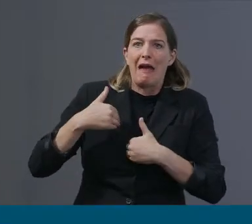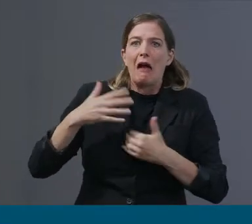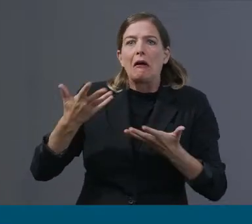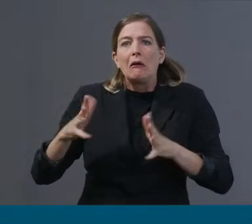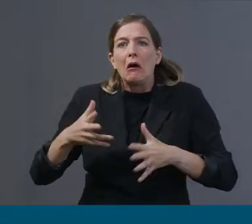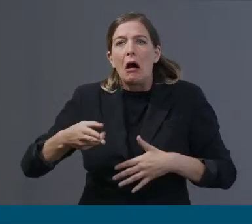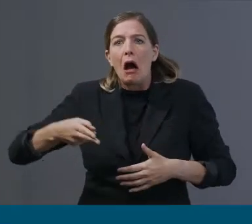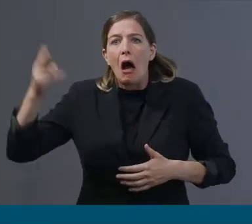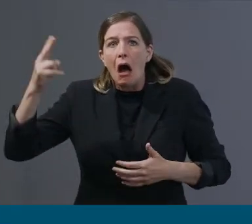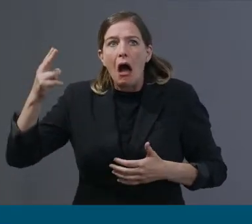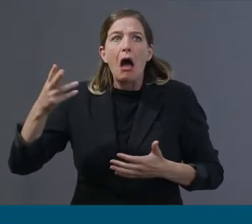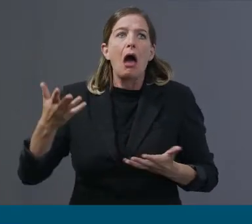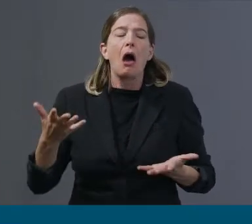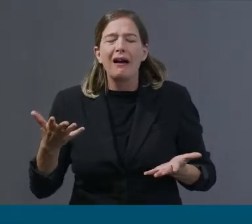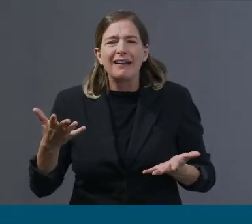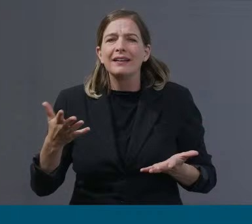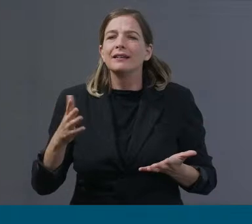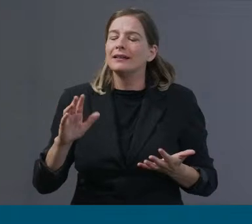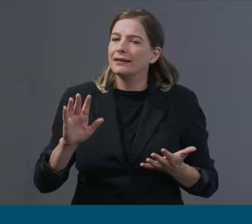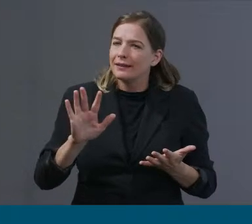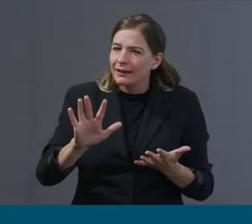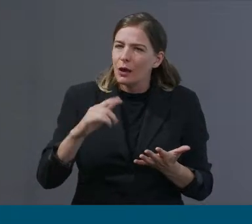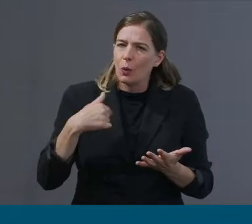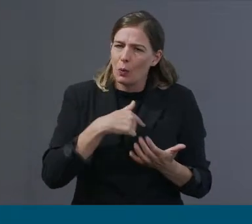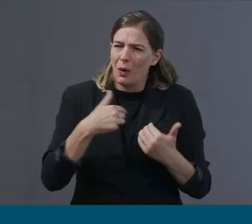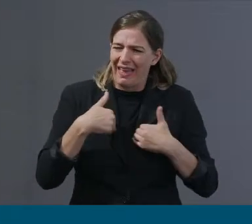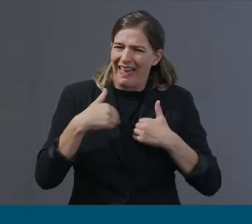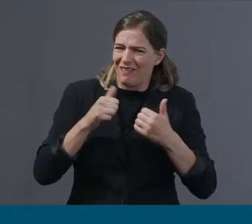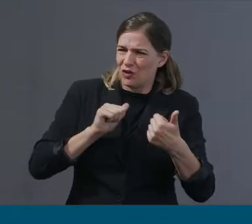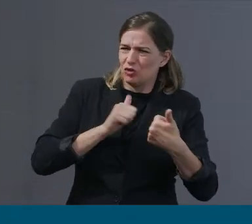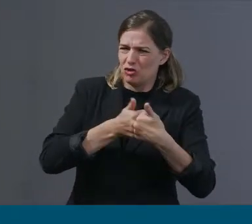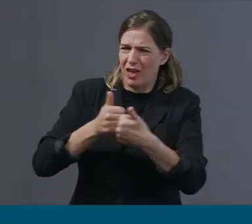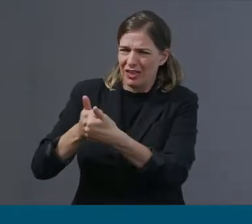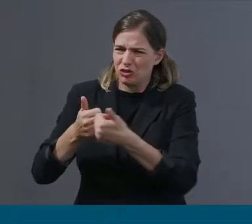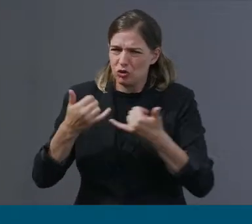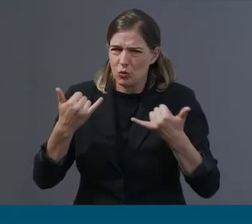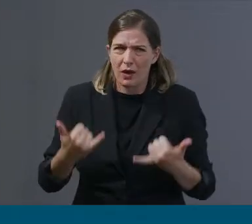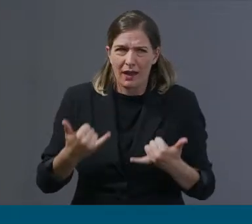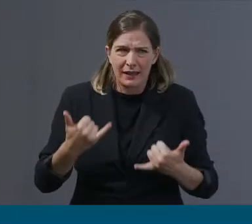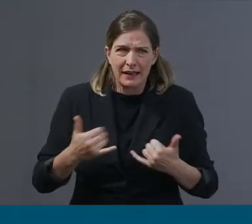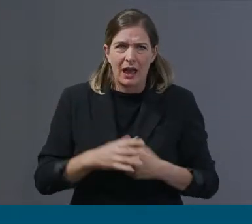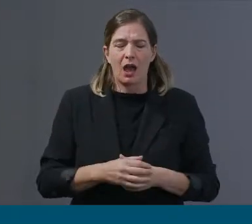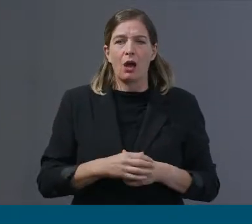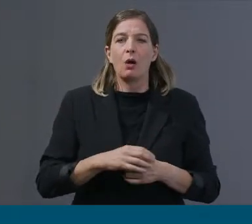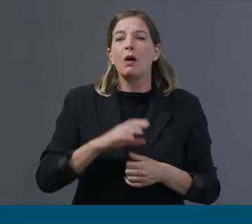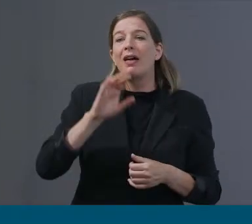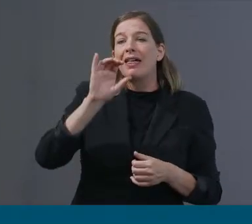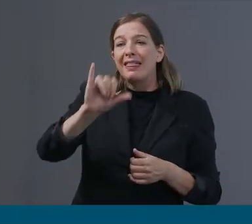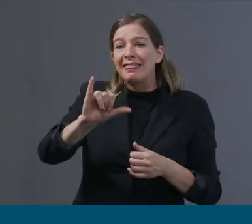challenges that we face right now, it allows us to have more robust